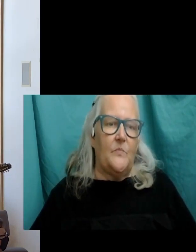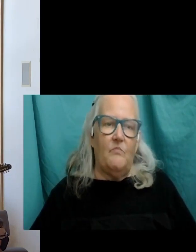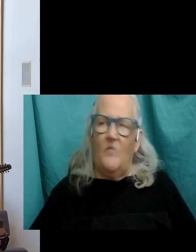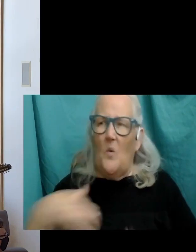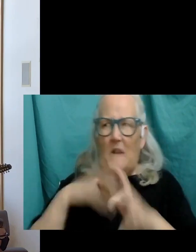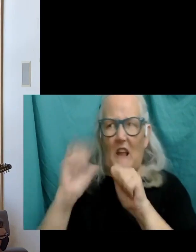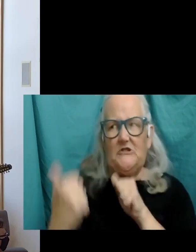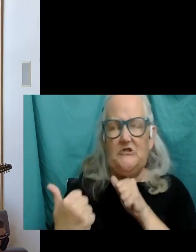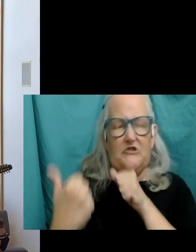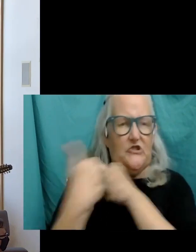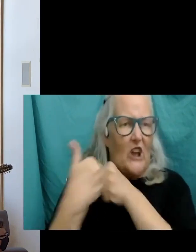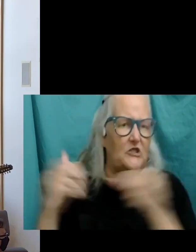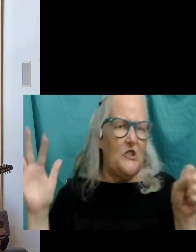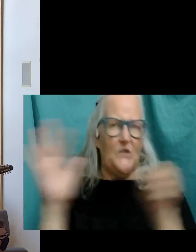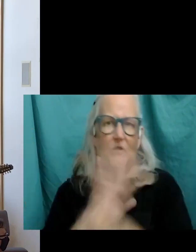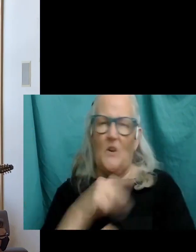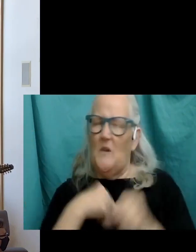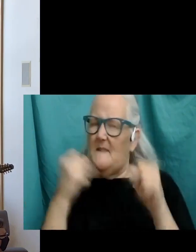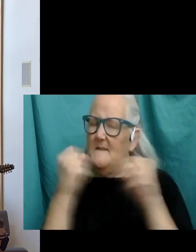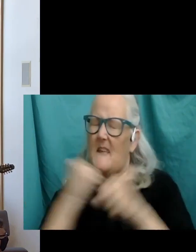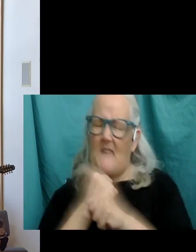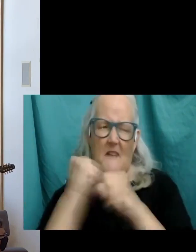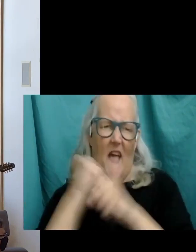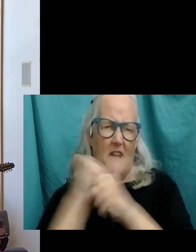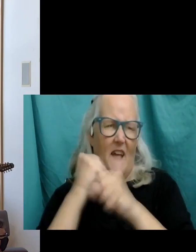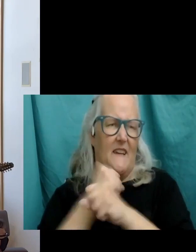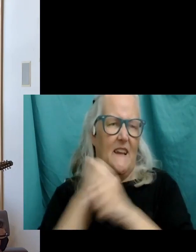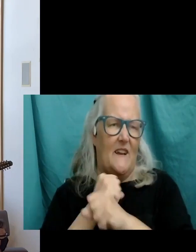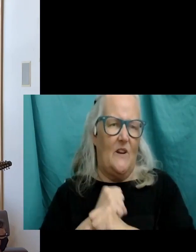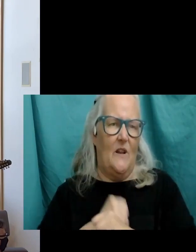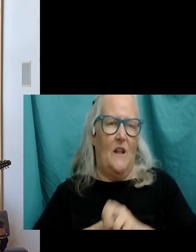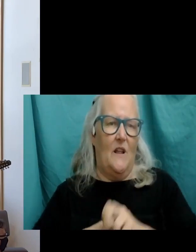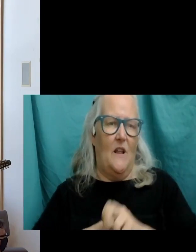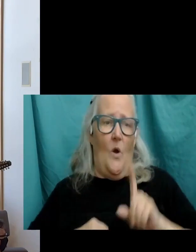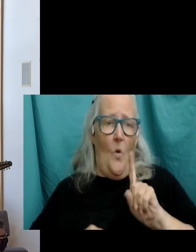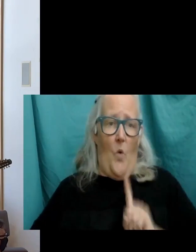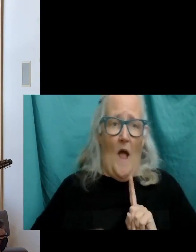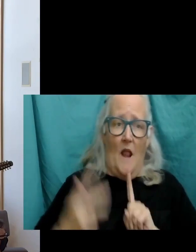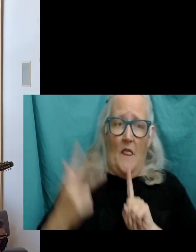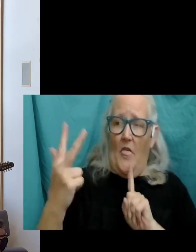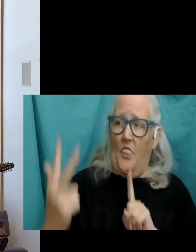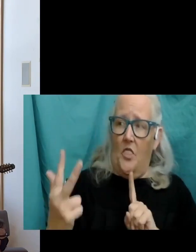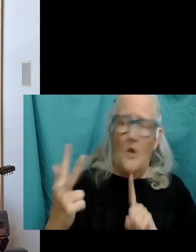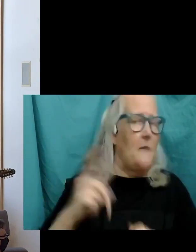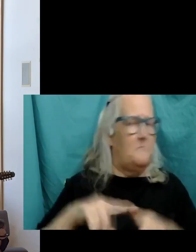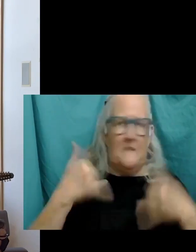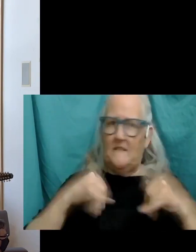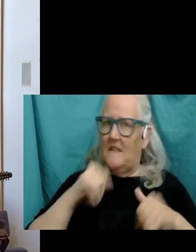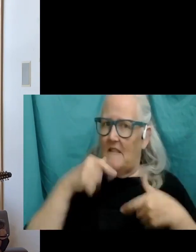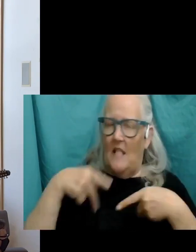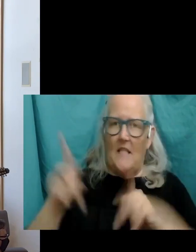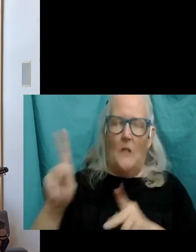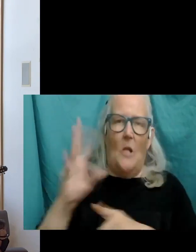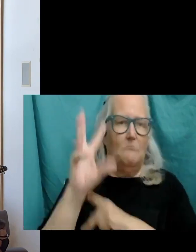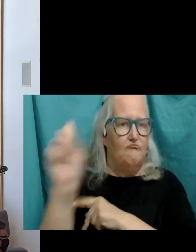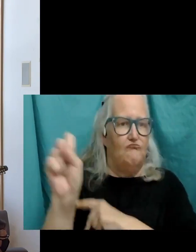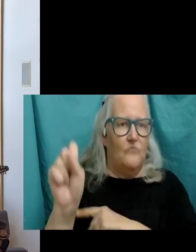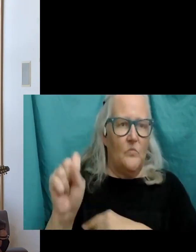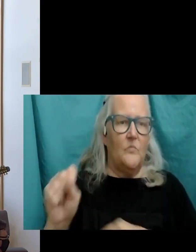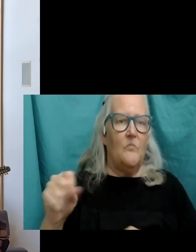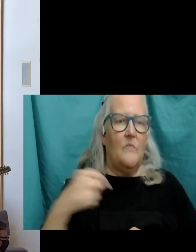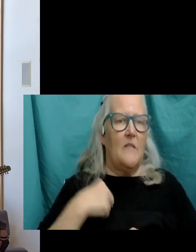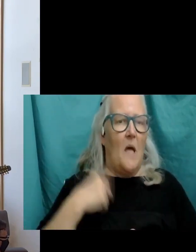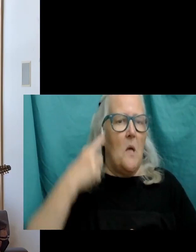like the devil. One of us, 3 of them, yet we won't let them flee. And I had but one question for rugged